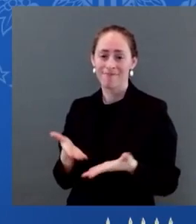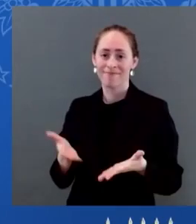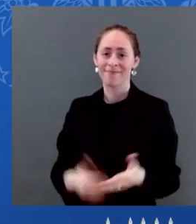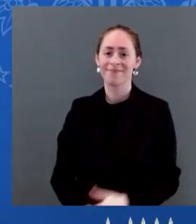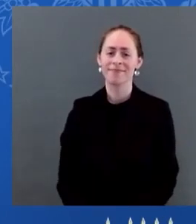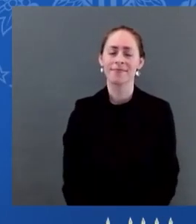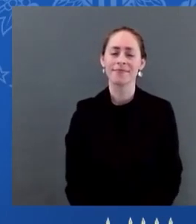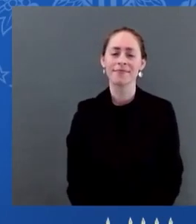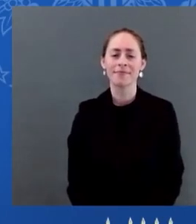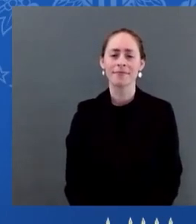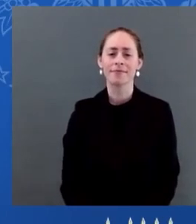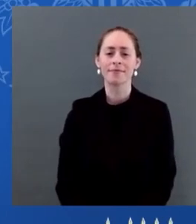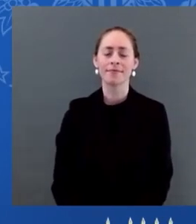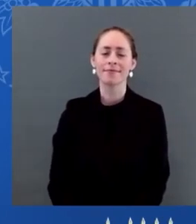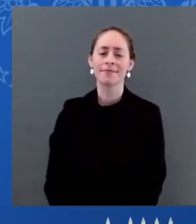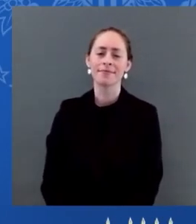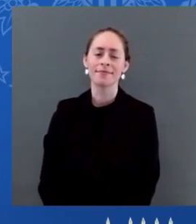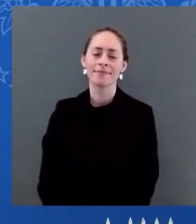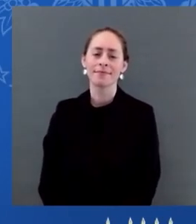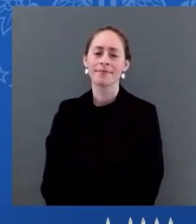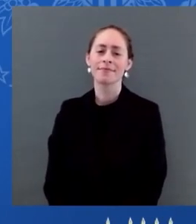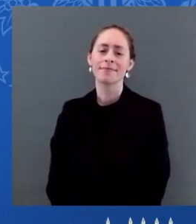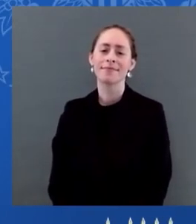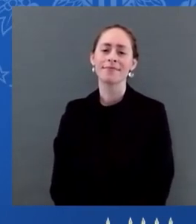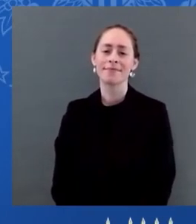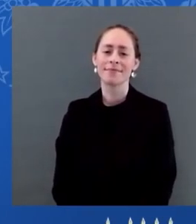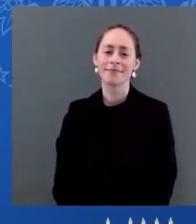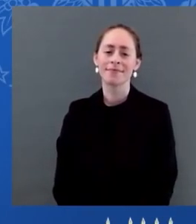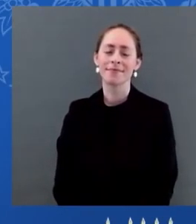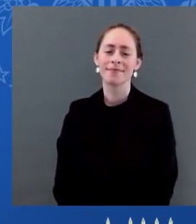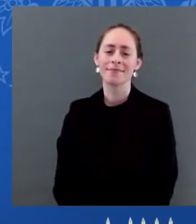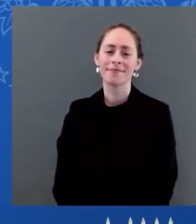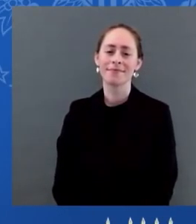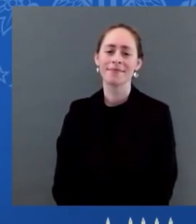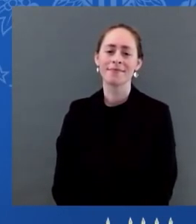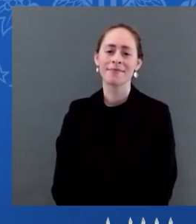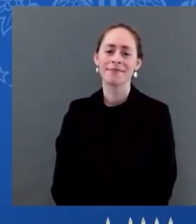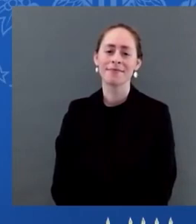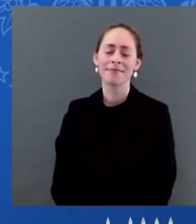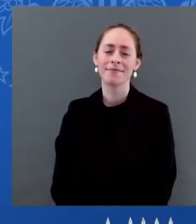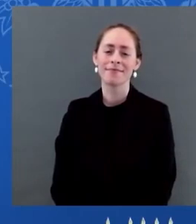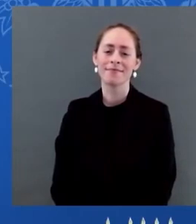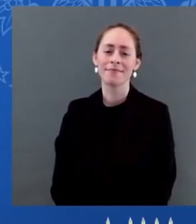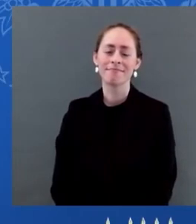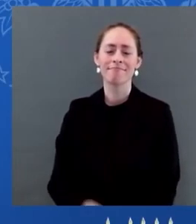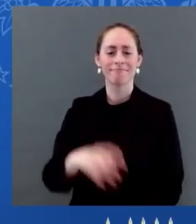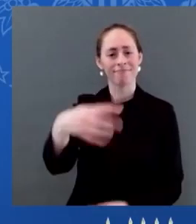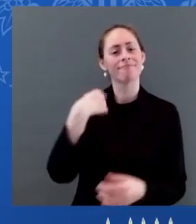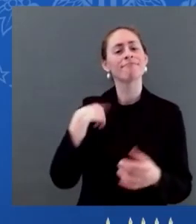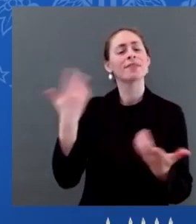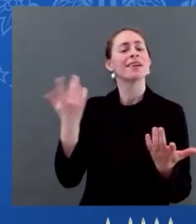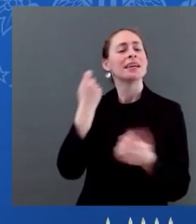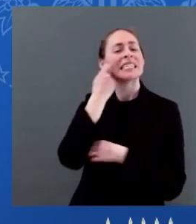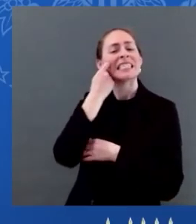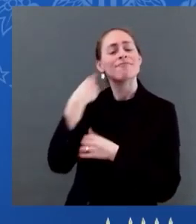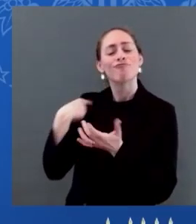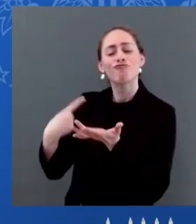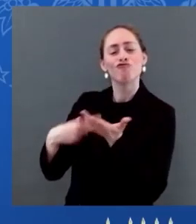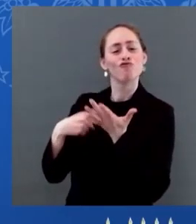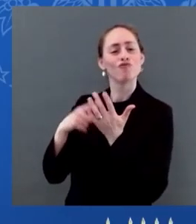sudden I realized, God, you're getting old, Biden. I have known every prime minister